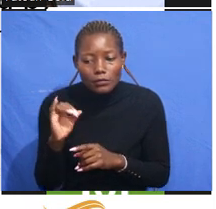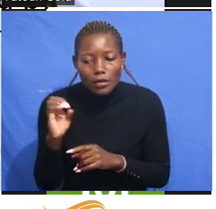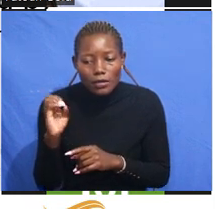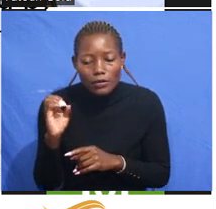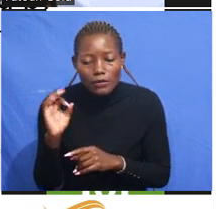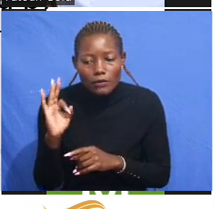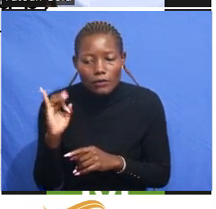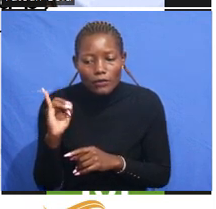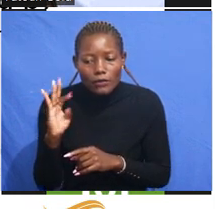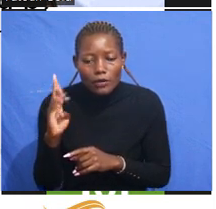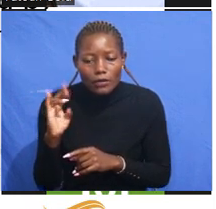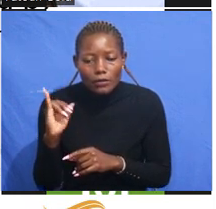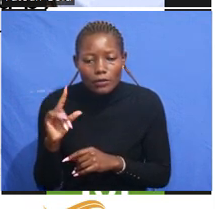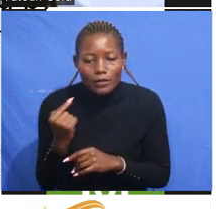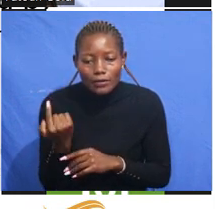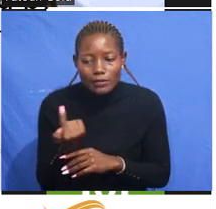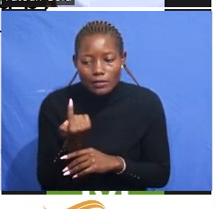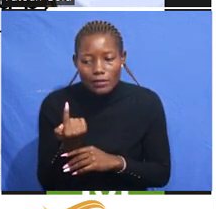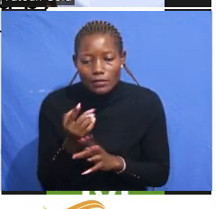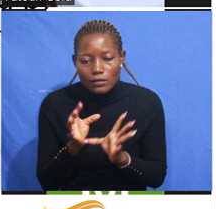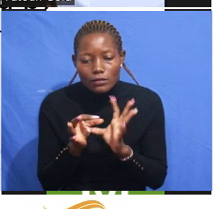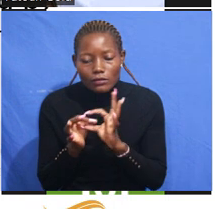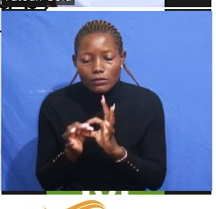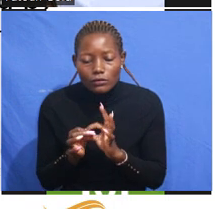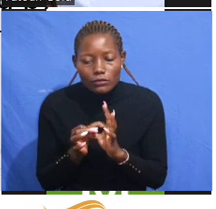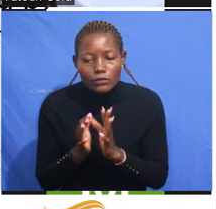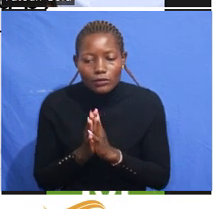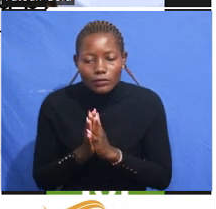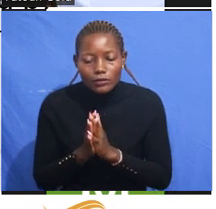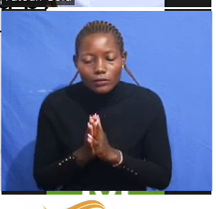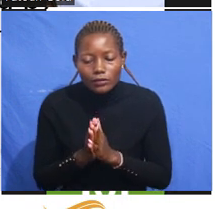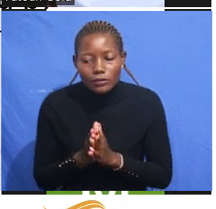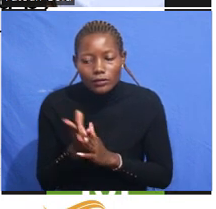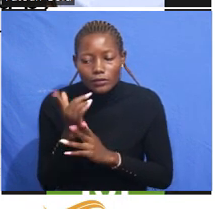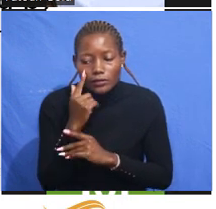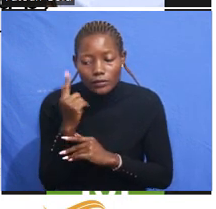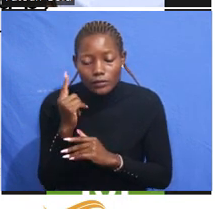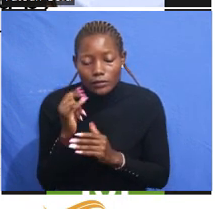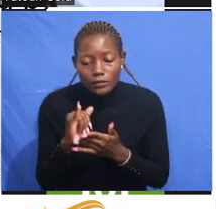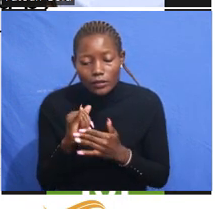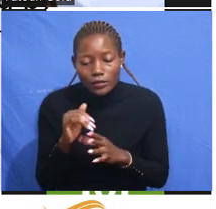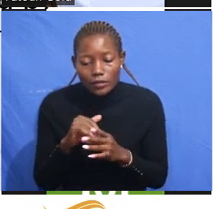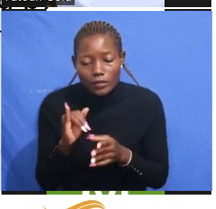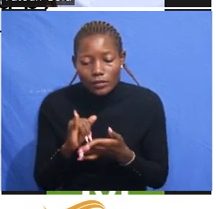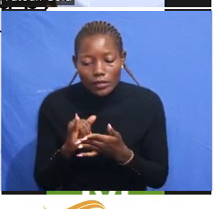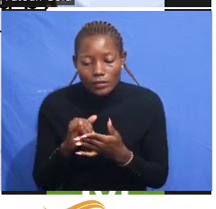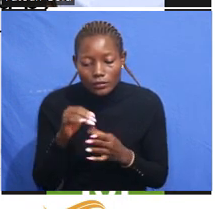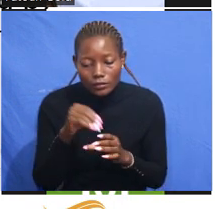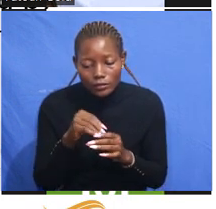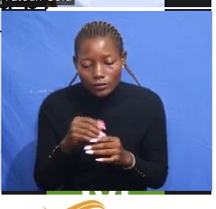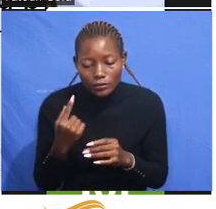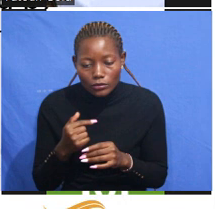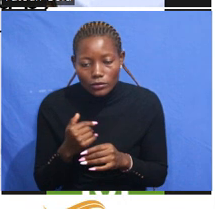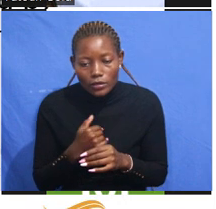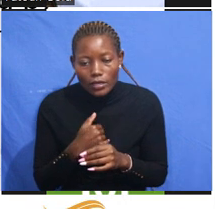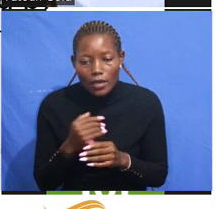that single unit of the muscle, the contractile portion. And you'll find that within that myofibril, there is something called